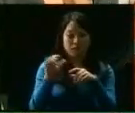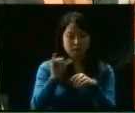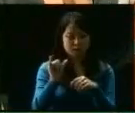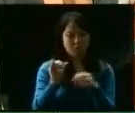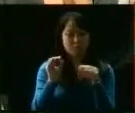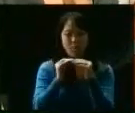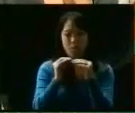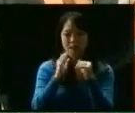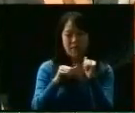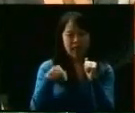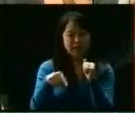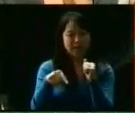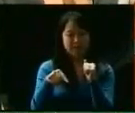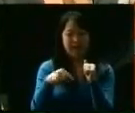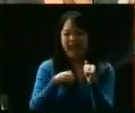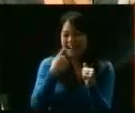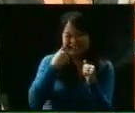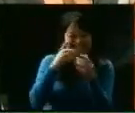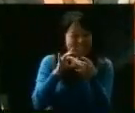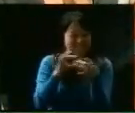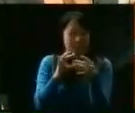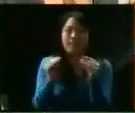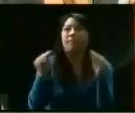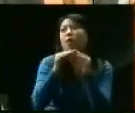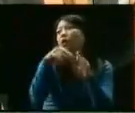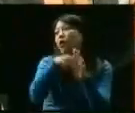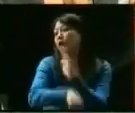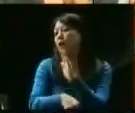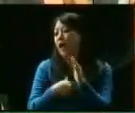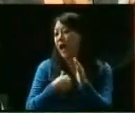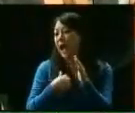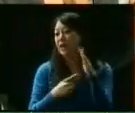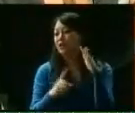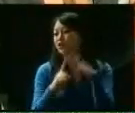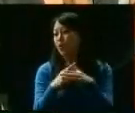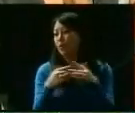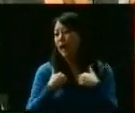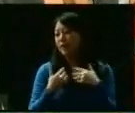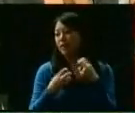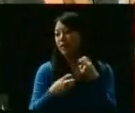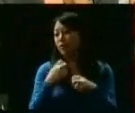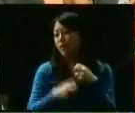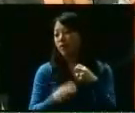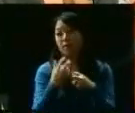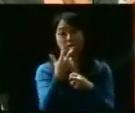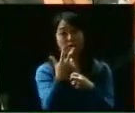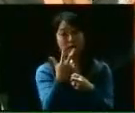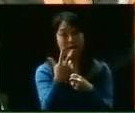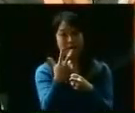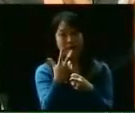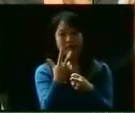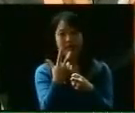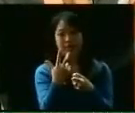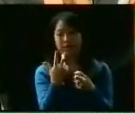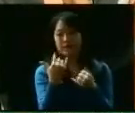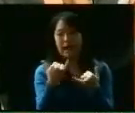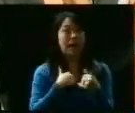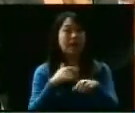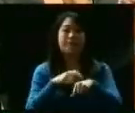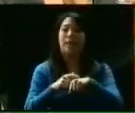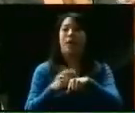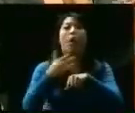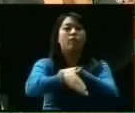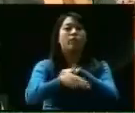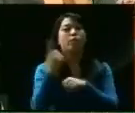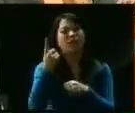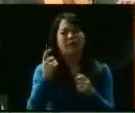subject, it's more than what I've brought to your attention today. I came here with 3 prongs in this 5 minutes, which is now bleeding over. One of the